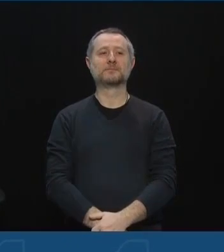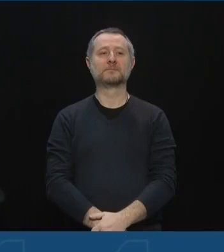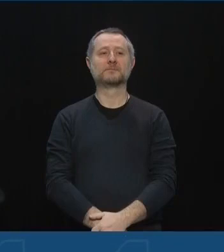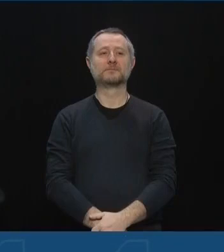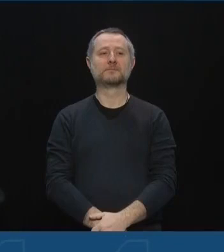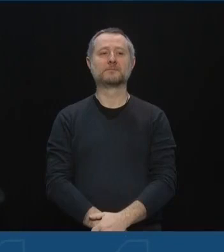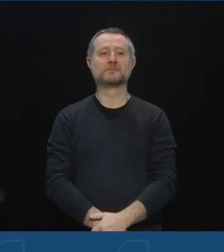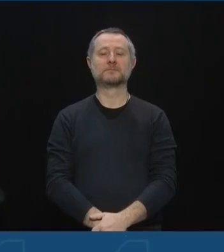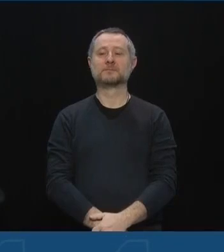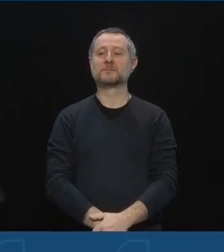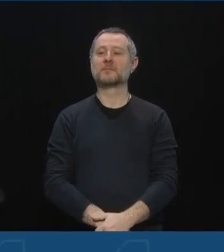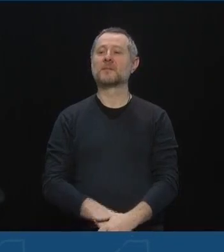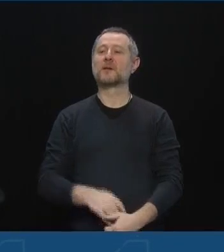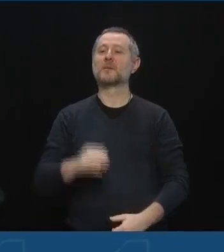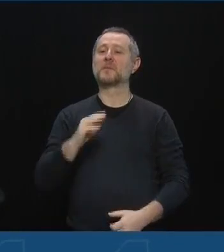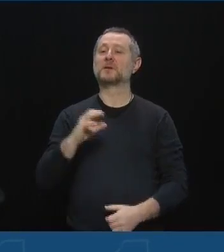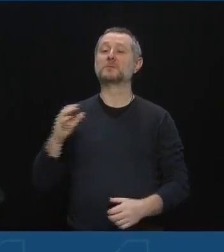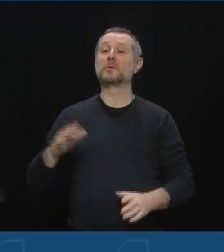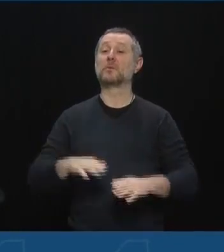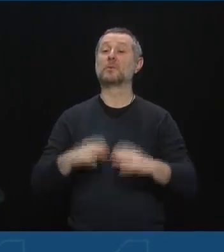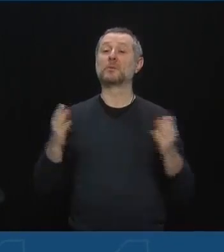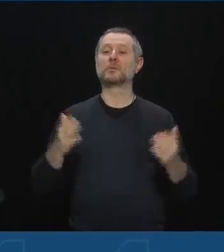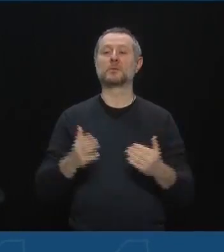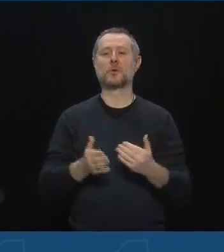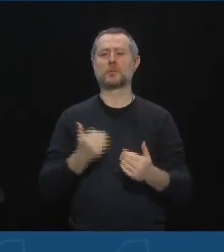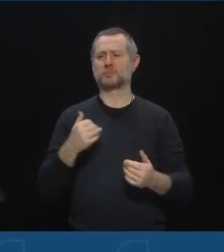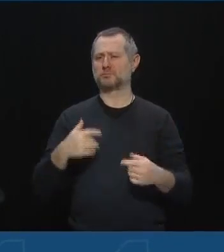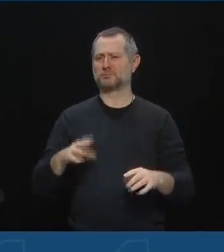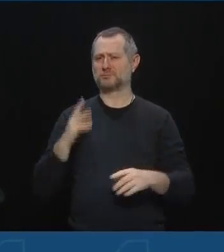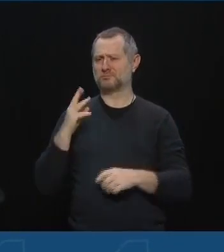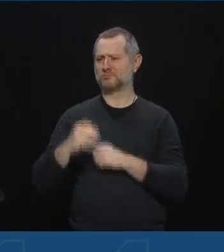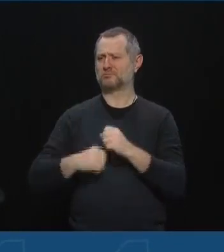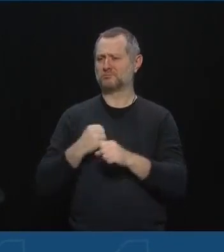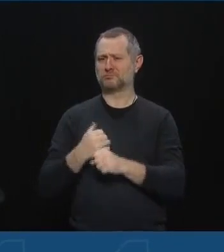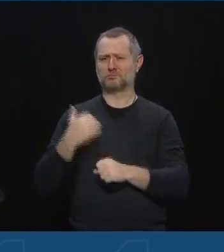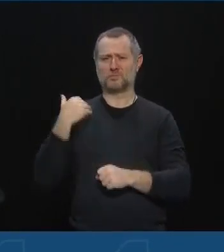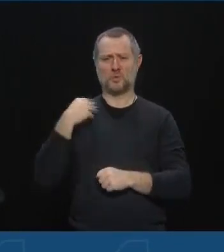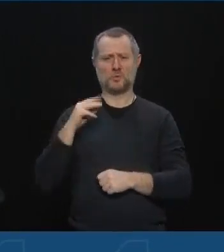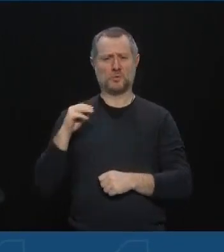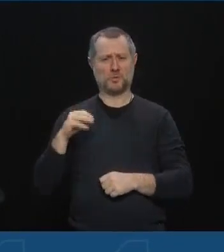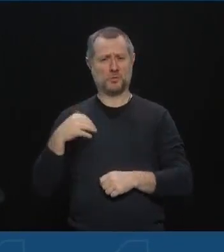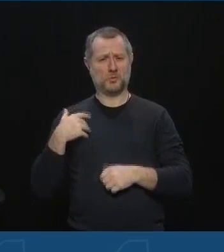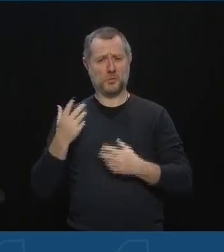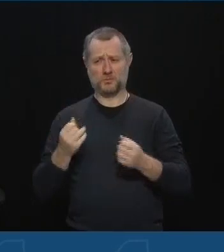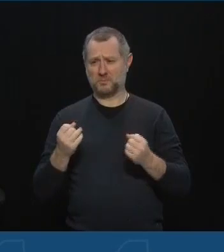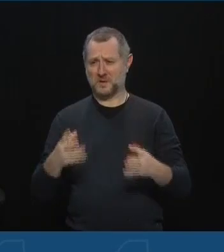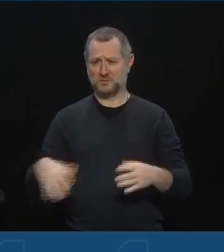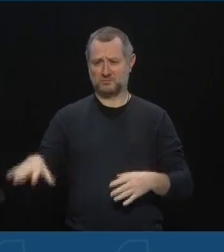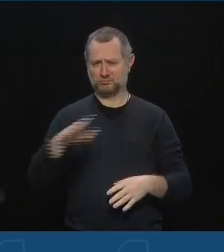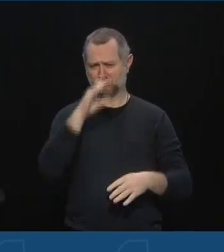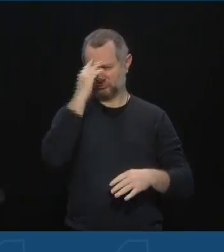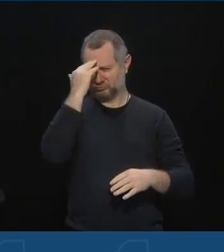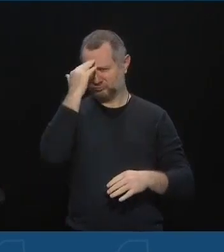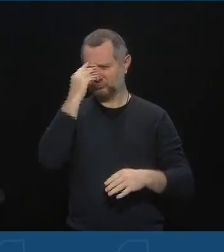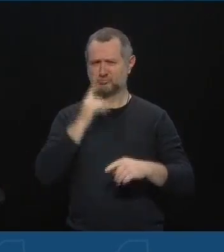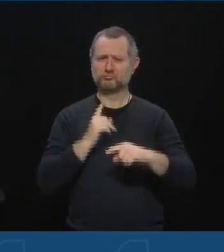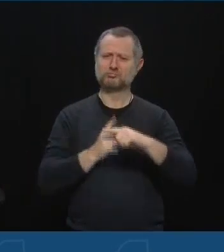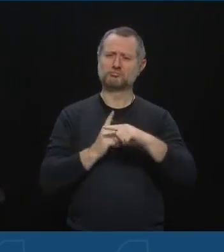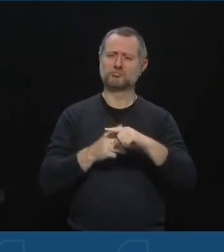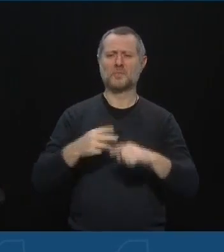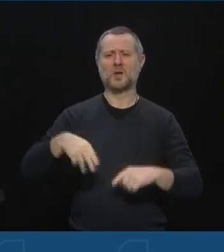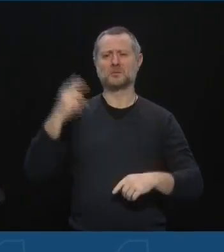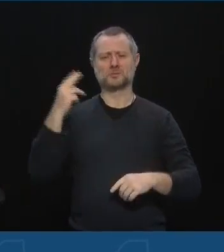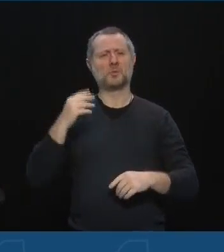When MCC opened its doors nearly 60 years ago, it gave hope and access to high-quality education to benefit the